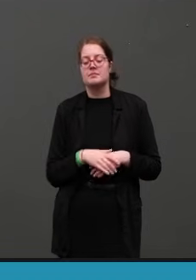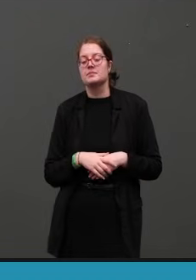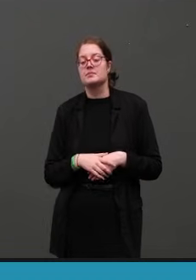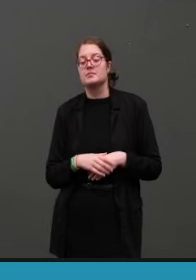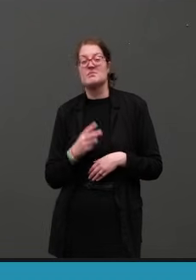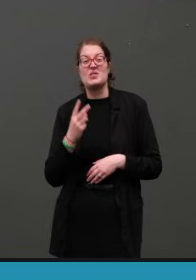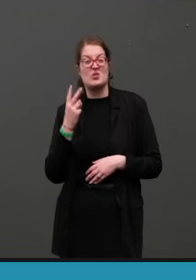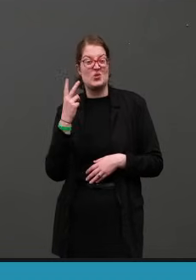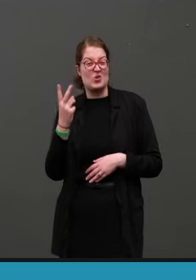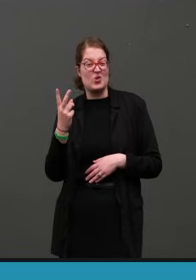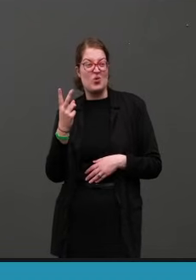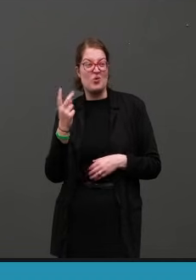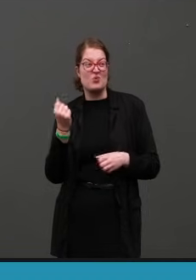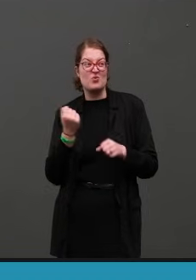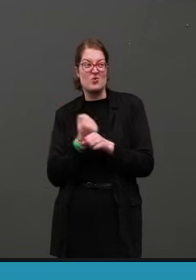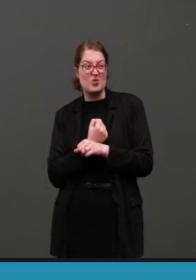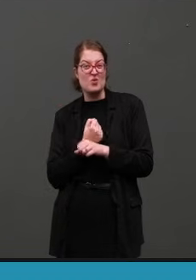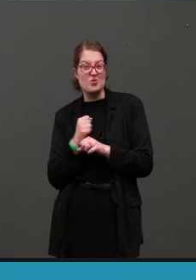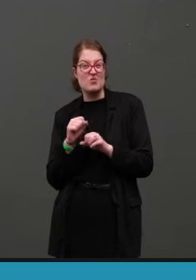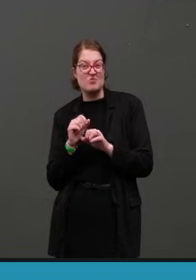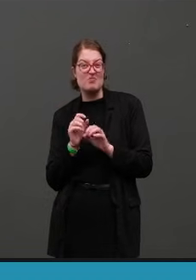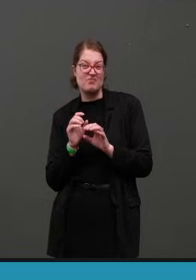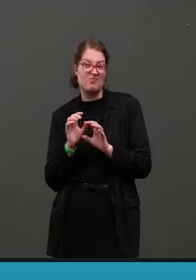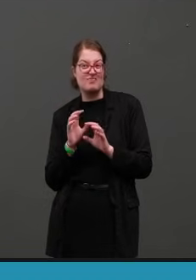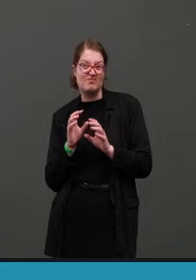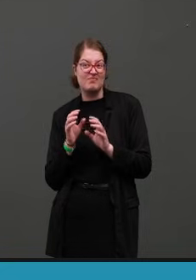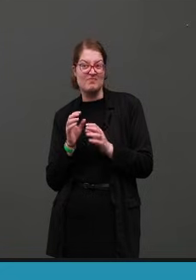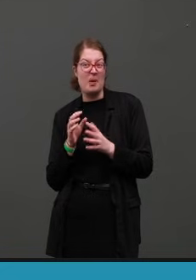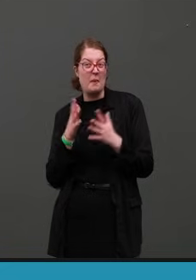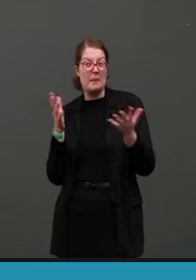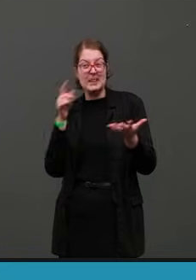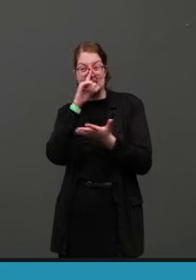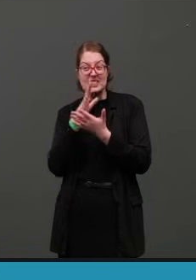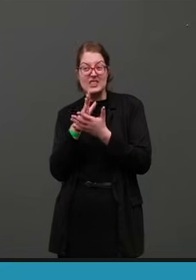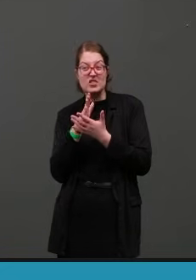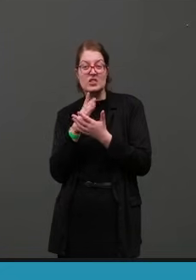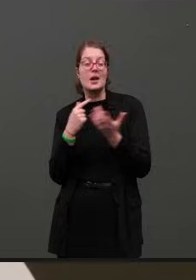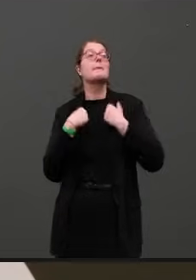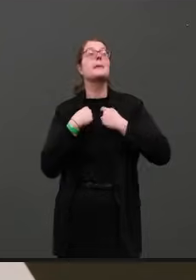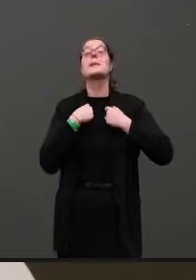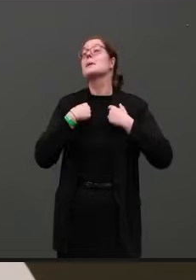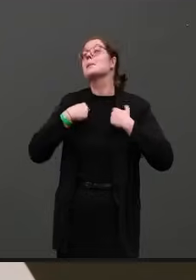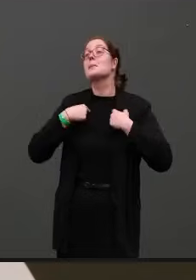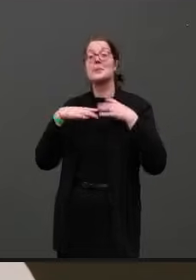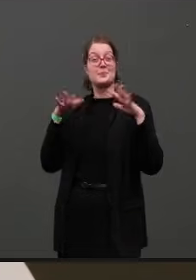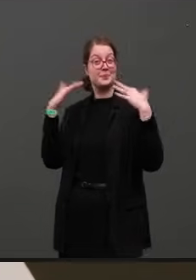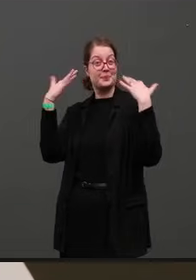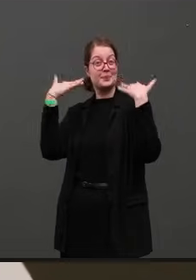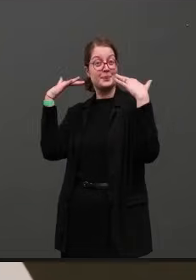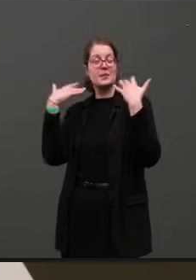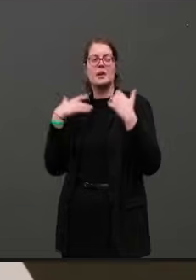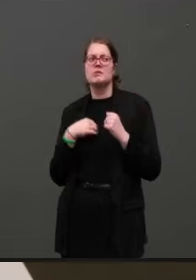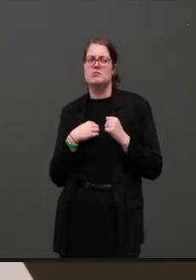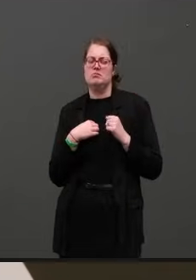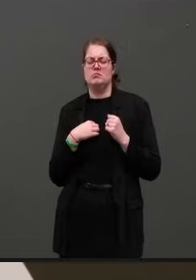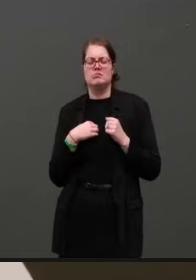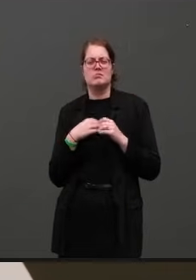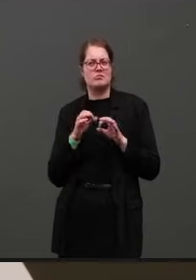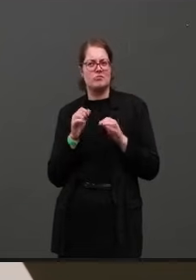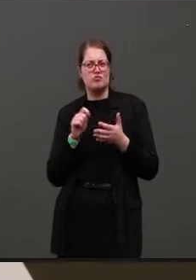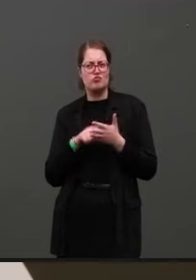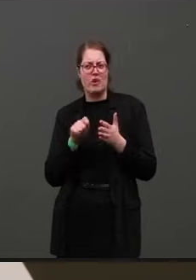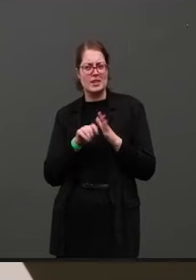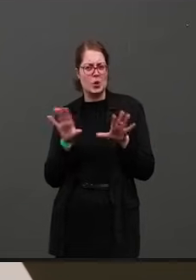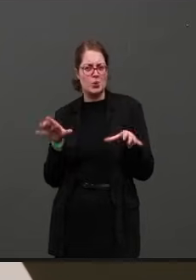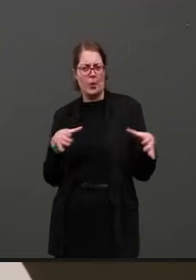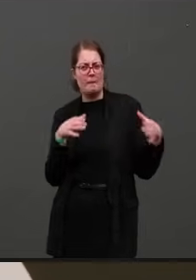doing making all the big decisions and hogging the spotlight and all of that, then maybe you're not actually writing an ensemble after all. Maybe